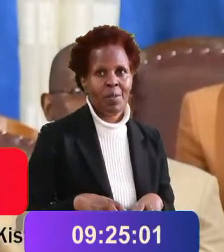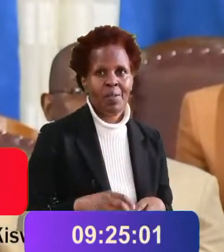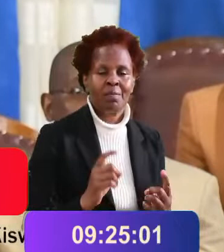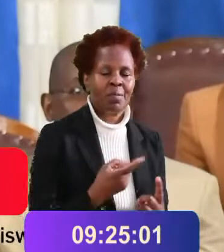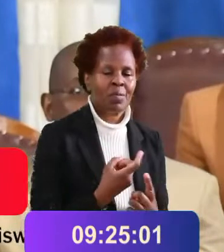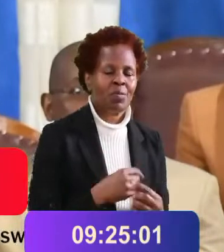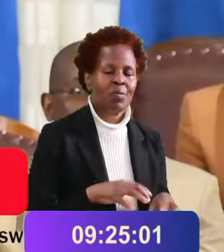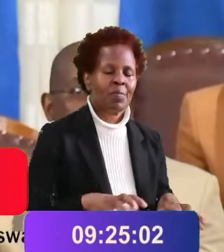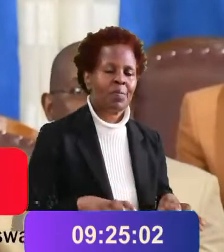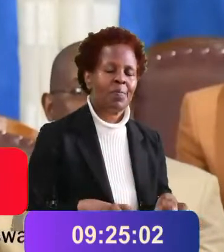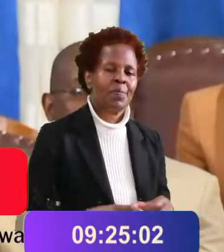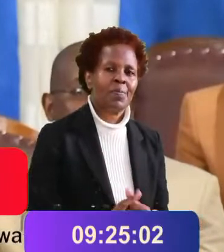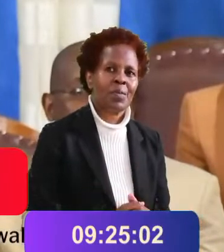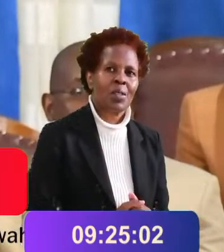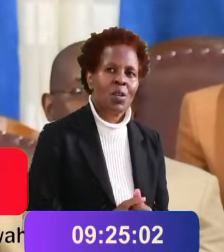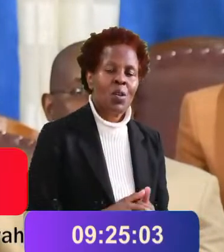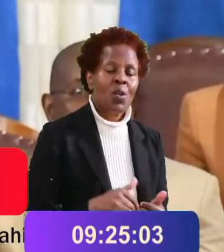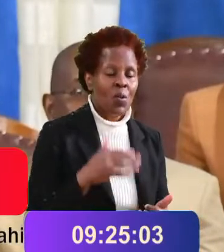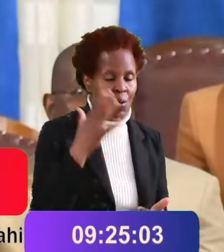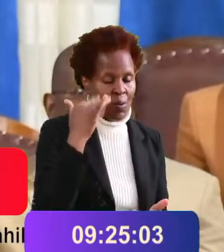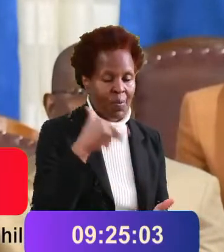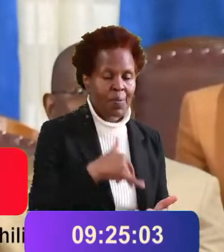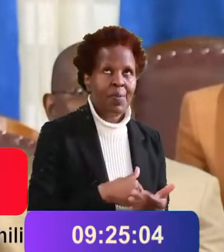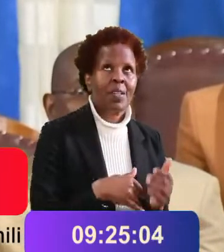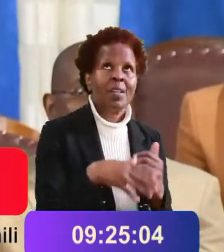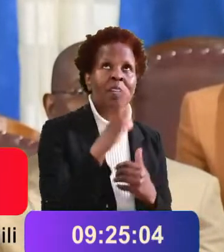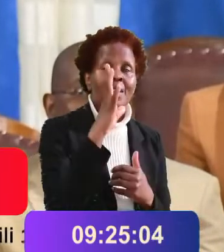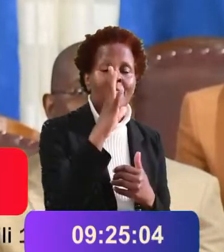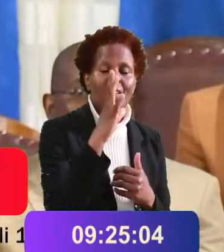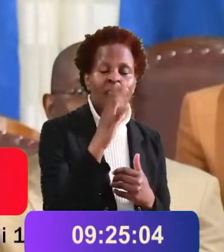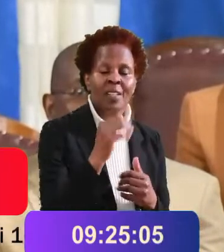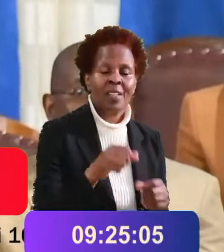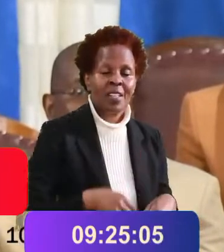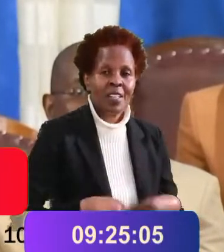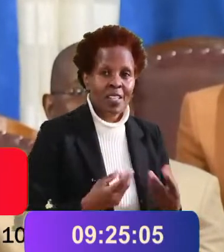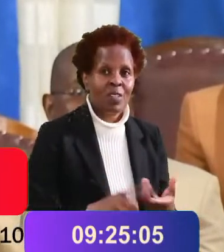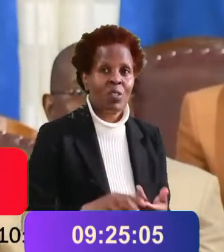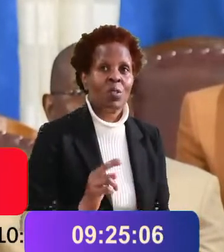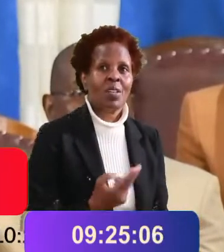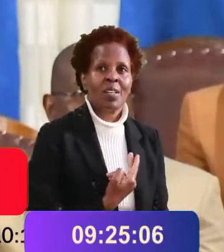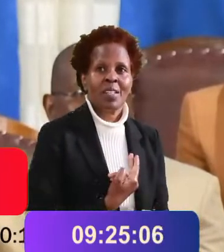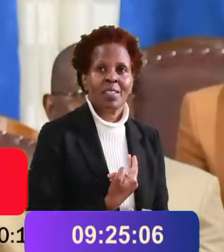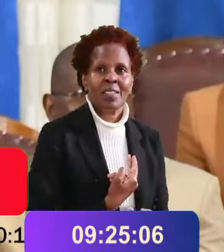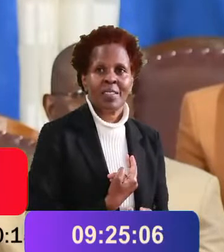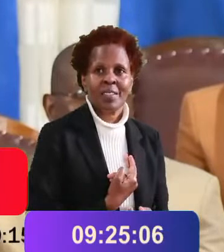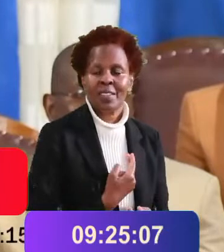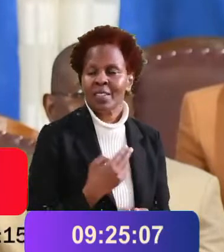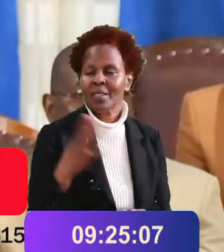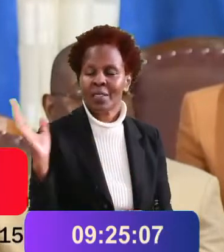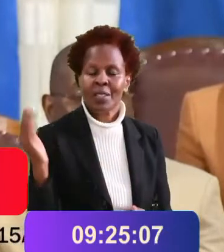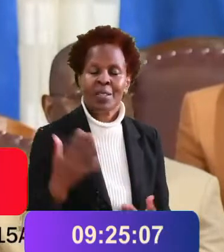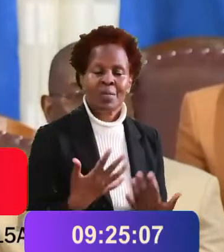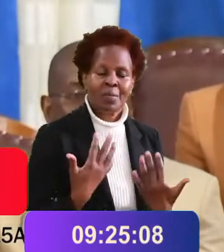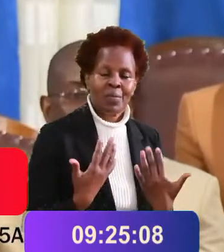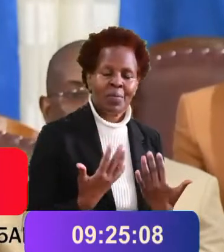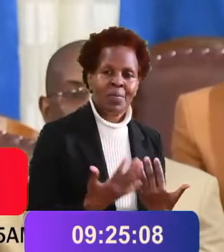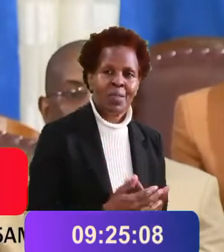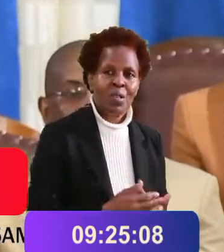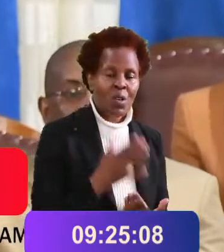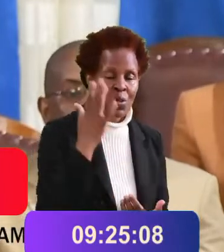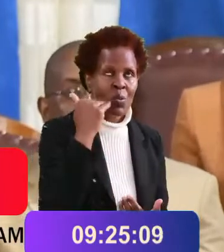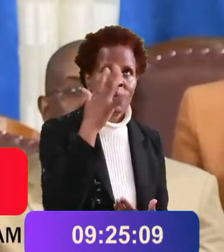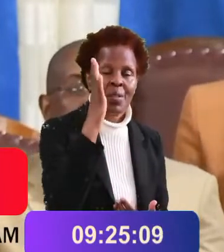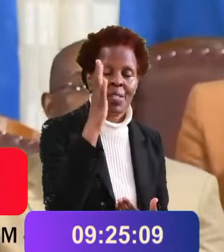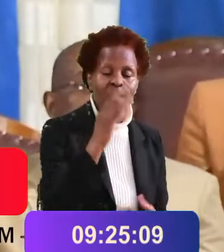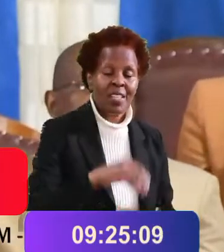kinds, knowing God gives you and me new eyes. Hallelujah. Knowing God